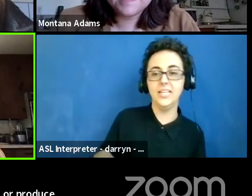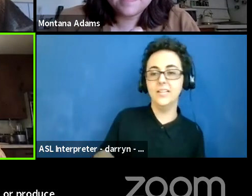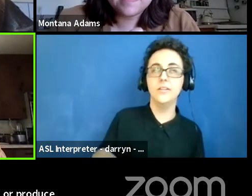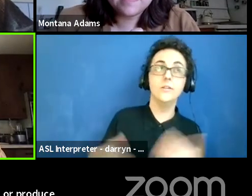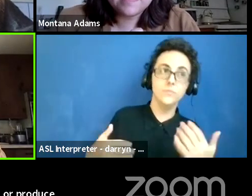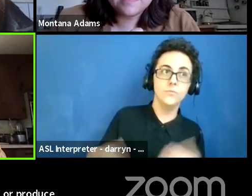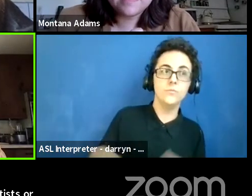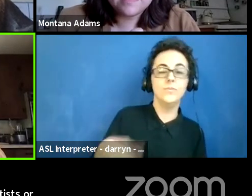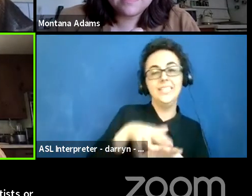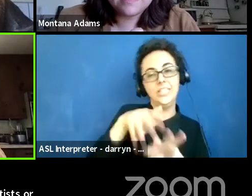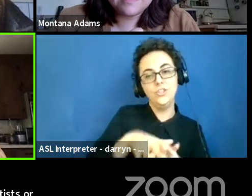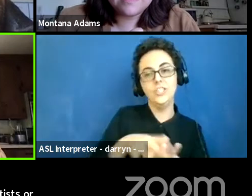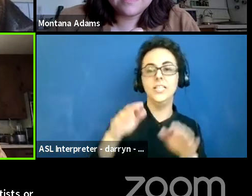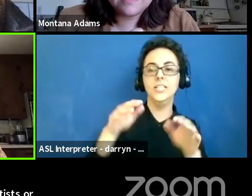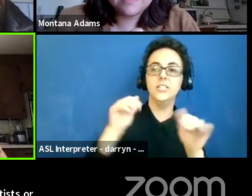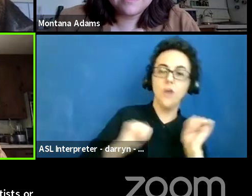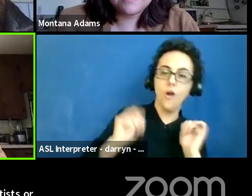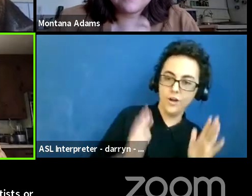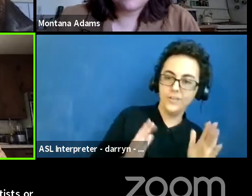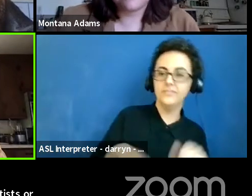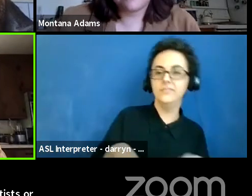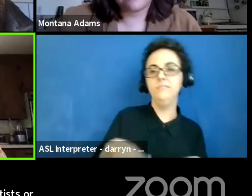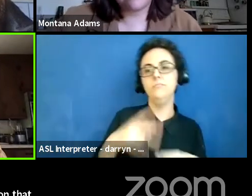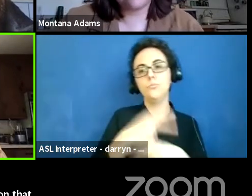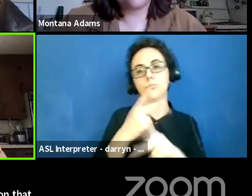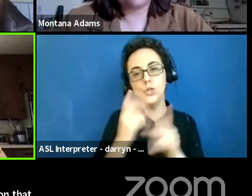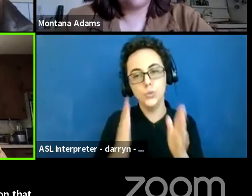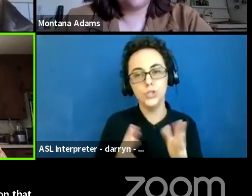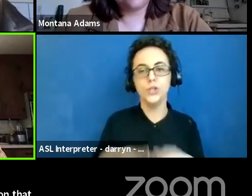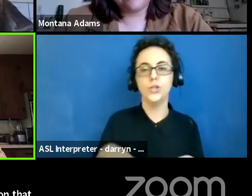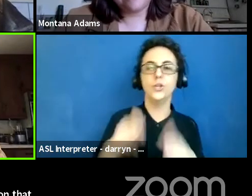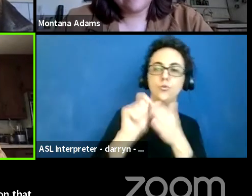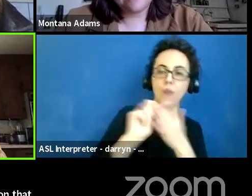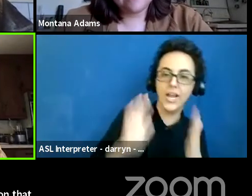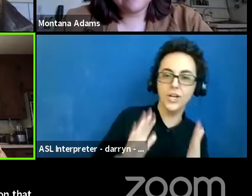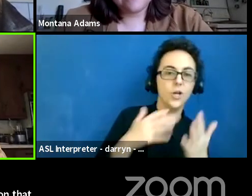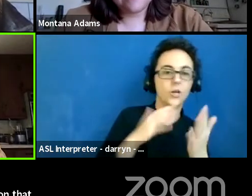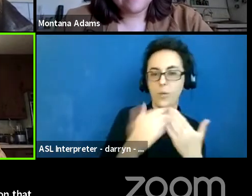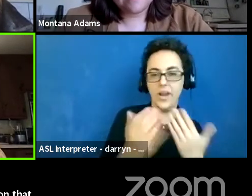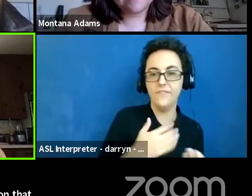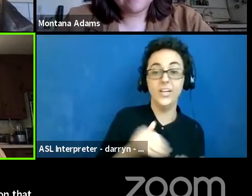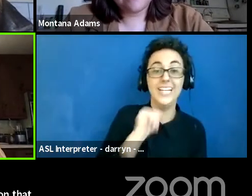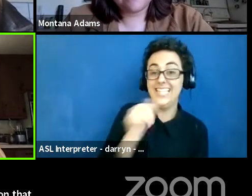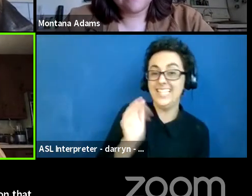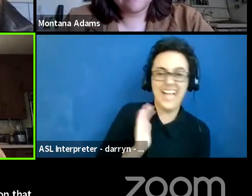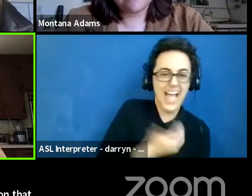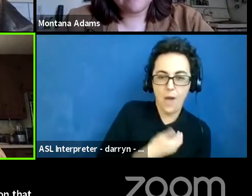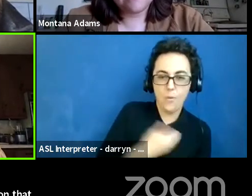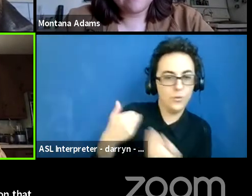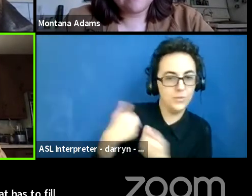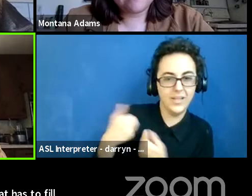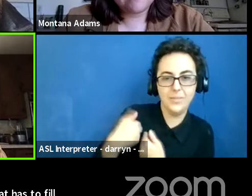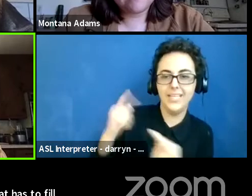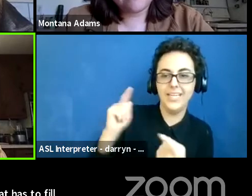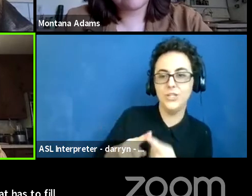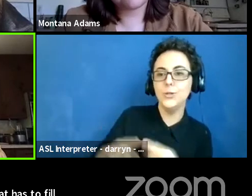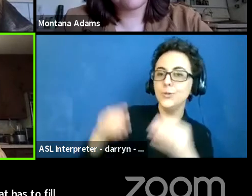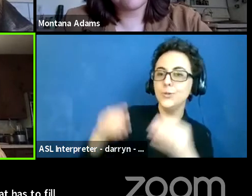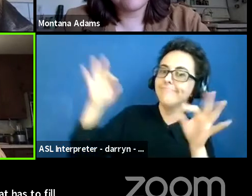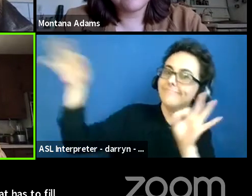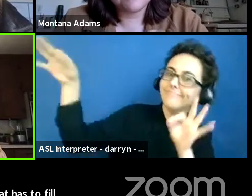creators to be the person that has to fill in that knowledge